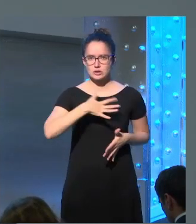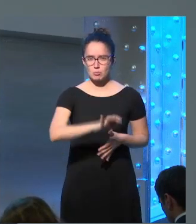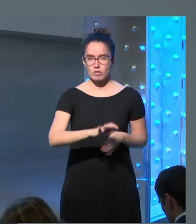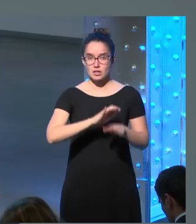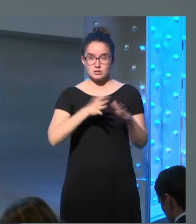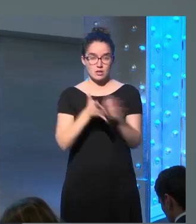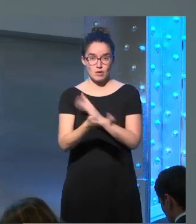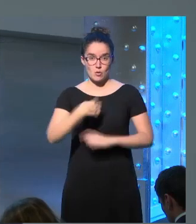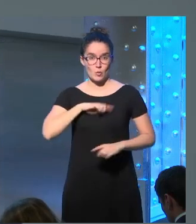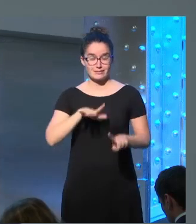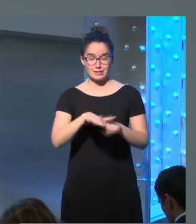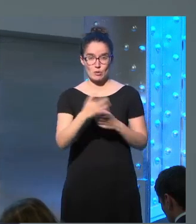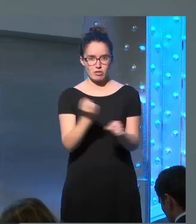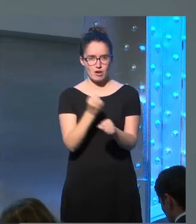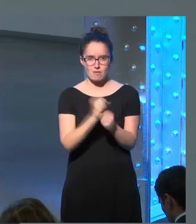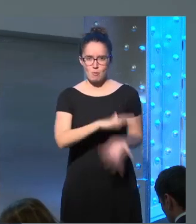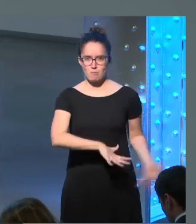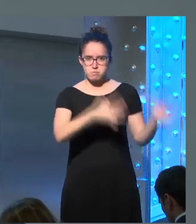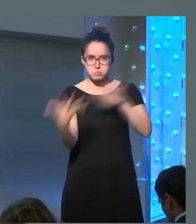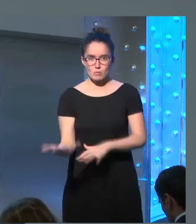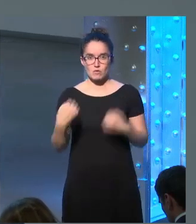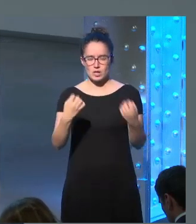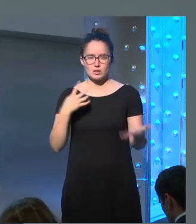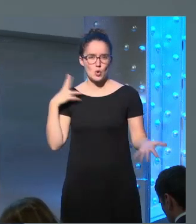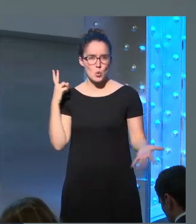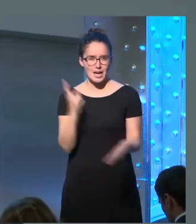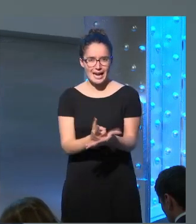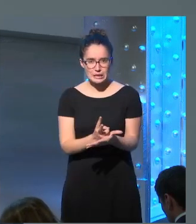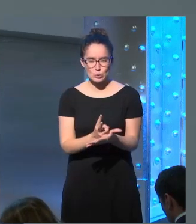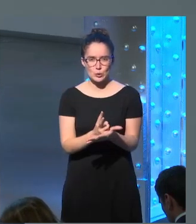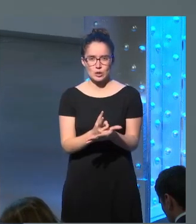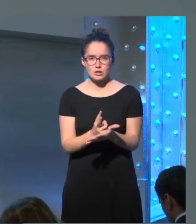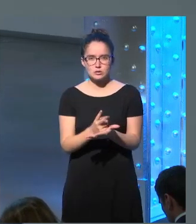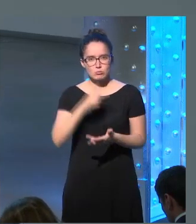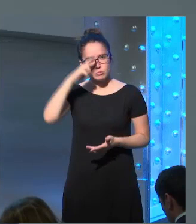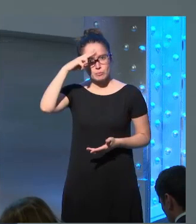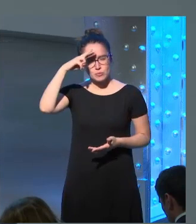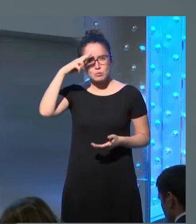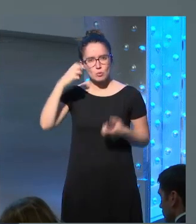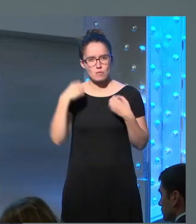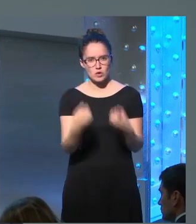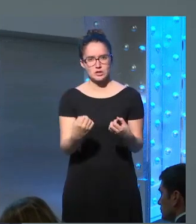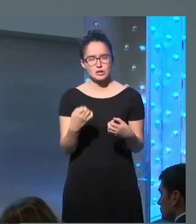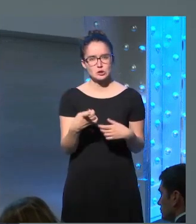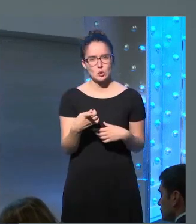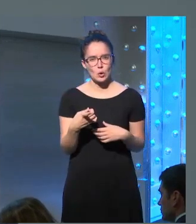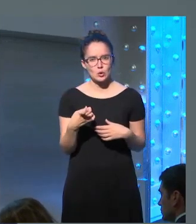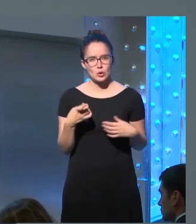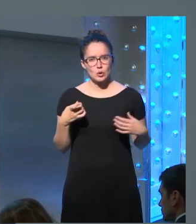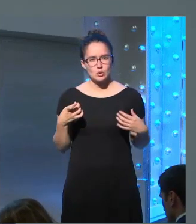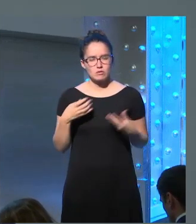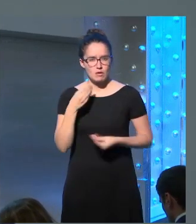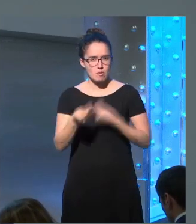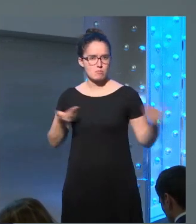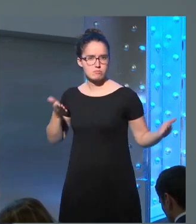and unthinkable right now, and that will change altogether our labor scenario. And that is a challenge, that is a concern, and we have